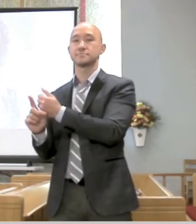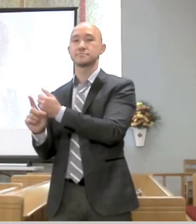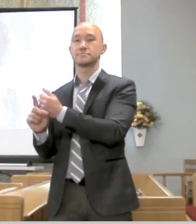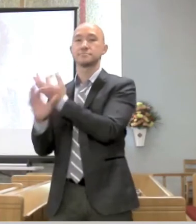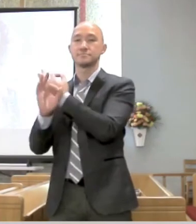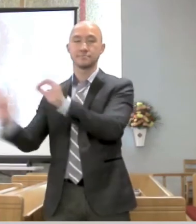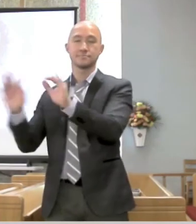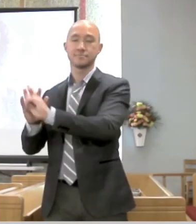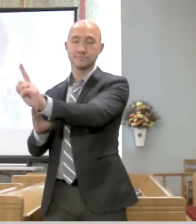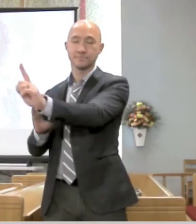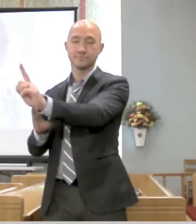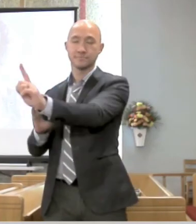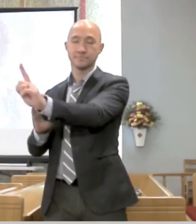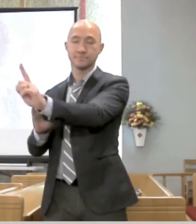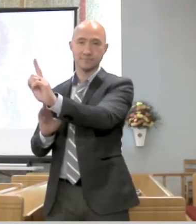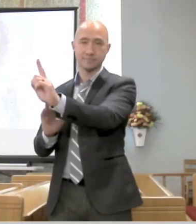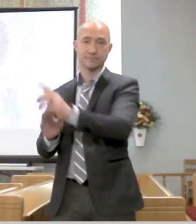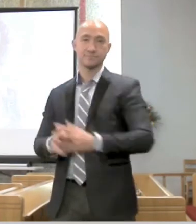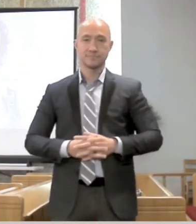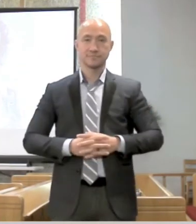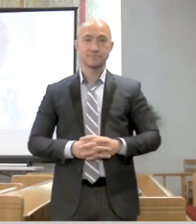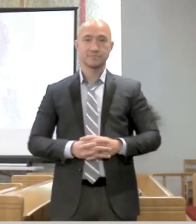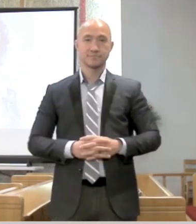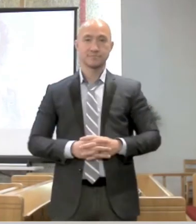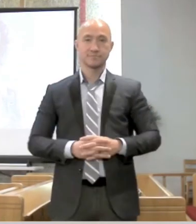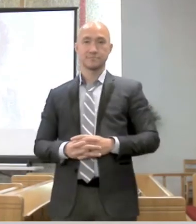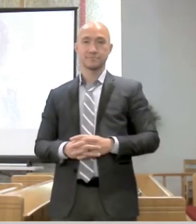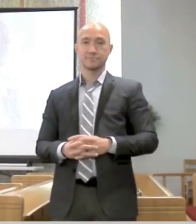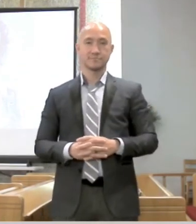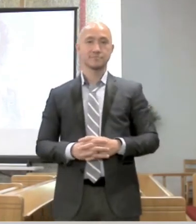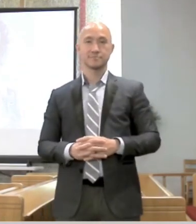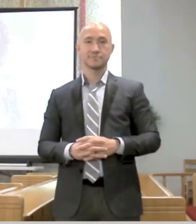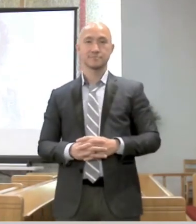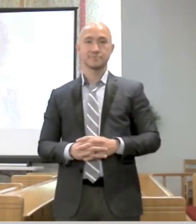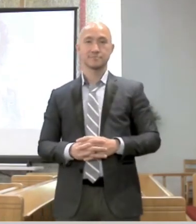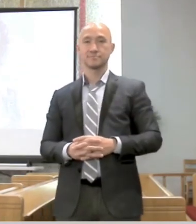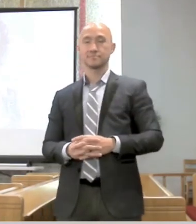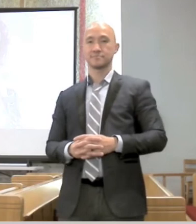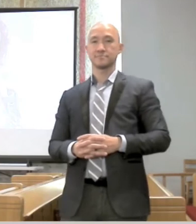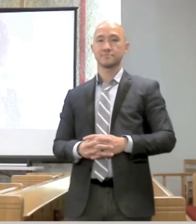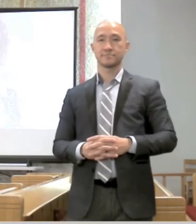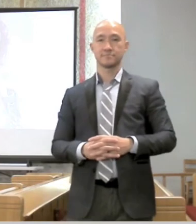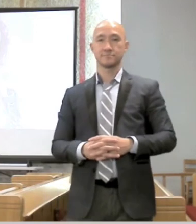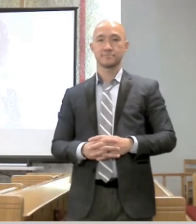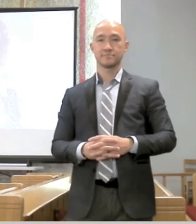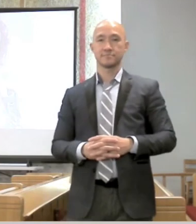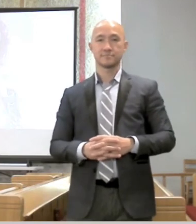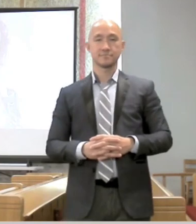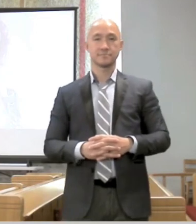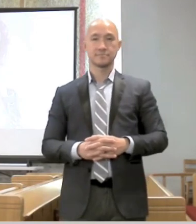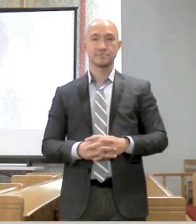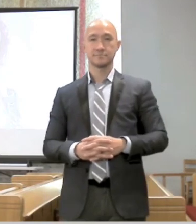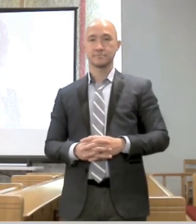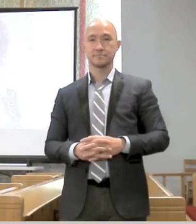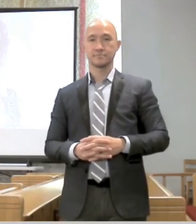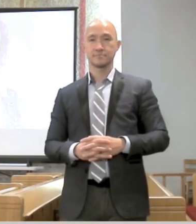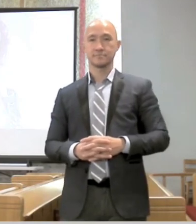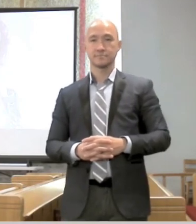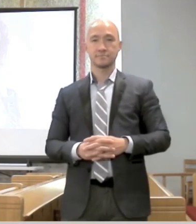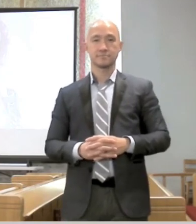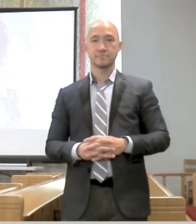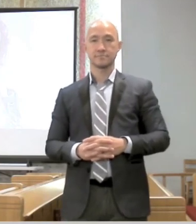released to them. It's at this point that we get some divine intervention, and you have to wonder what God's